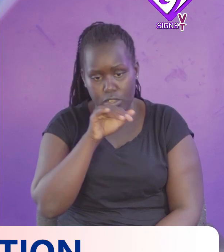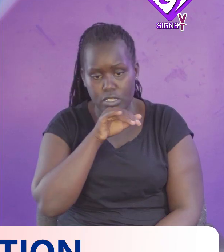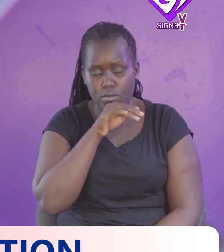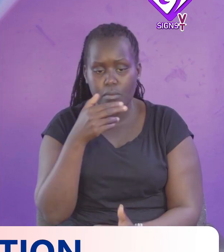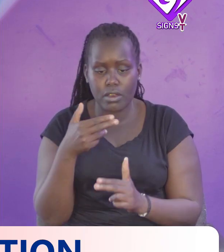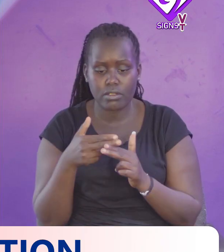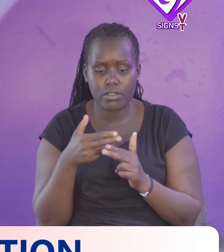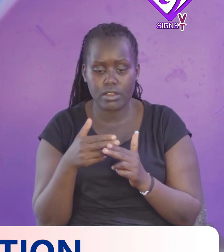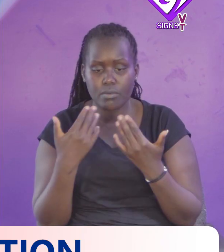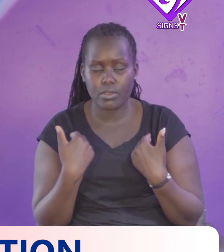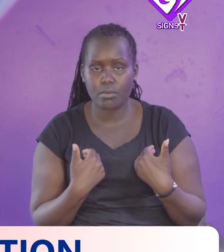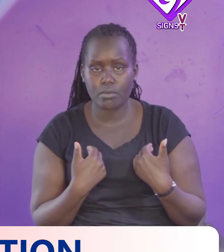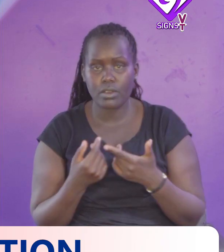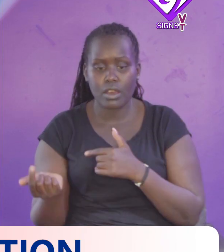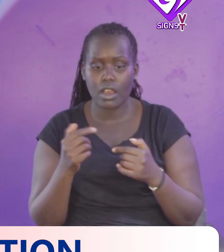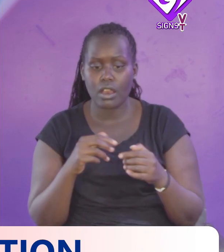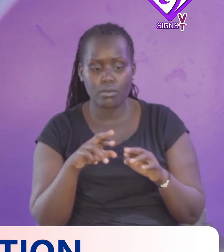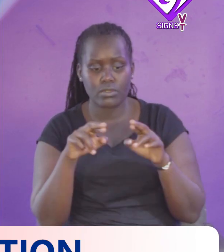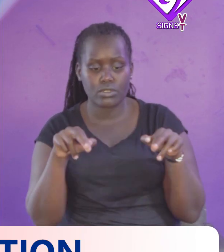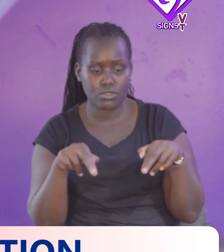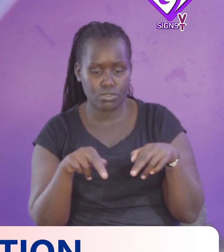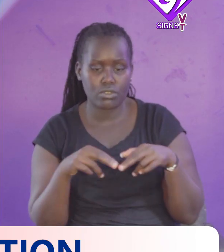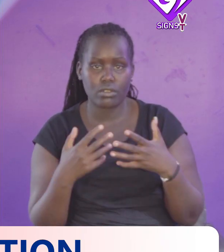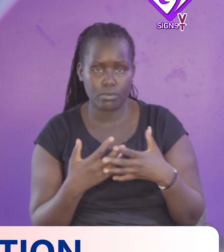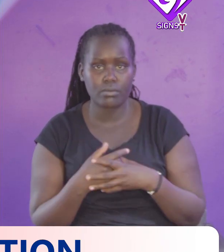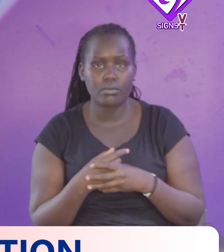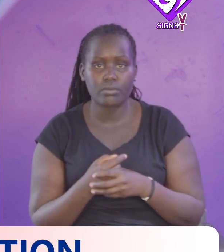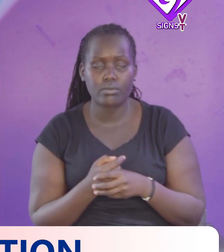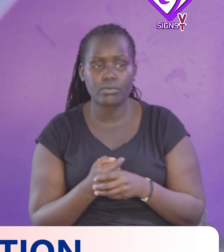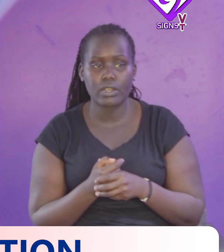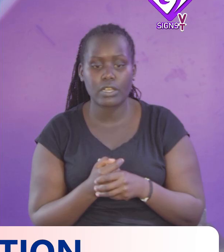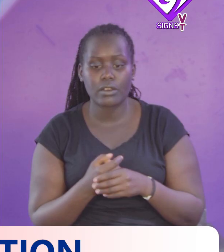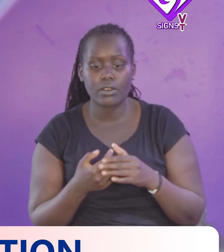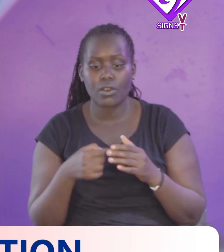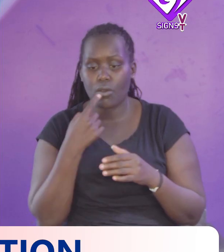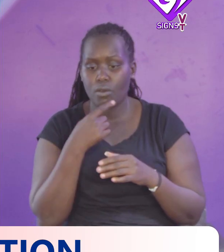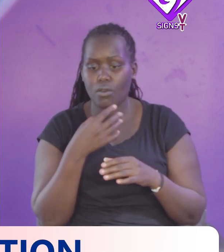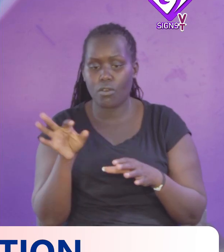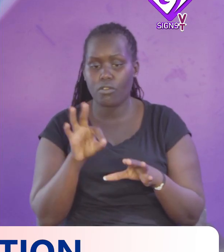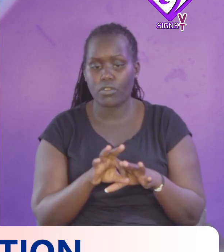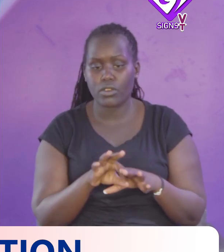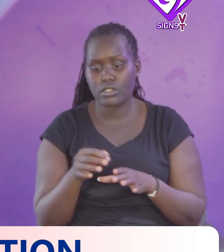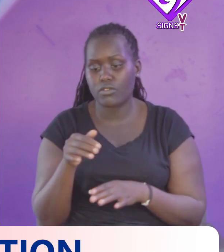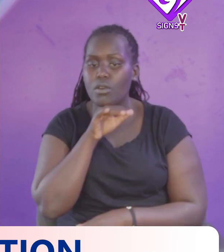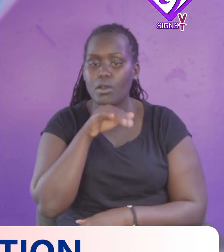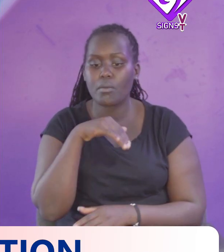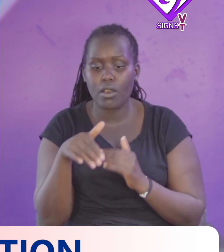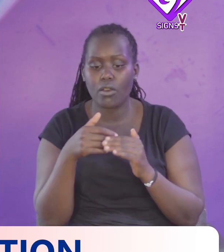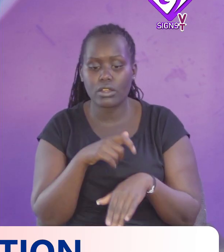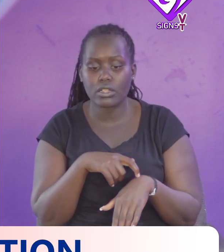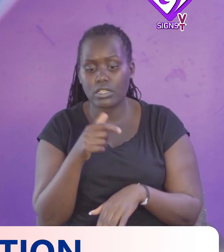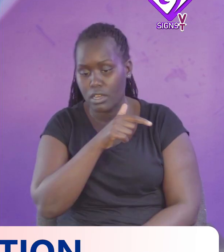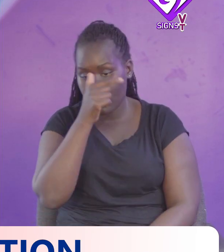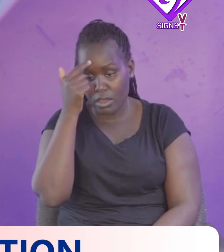had a way. He could come into a room. I remember a lady who votes for Baba all through. And it is just because